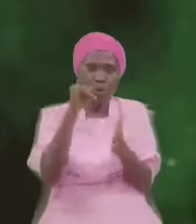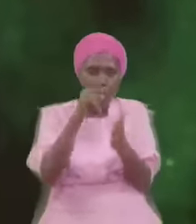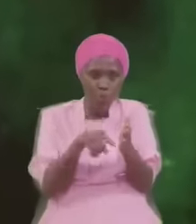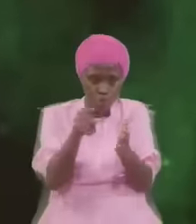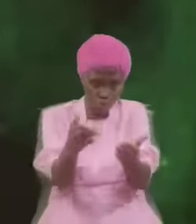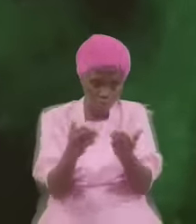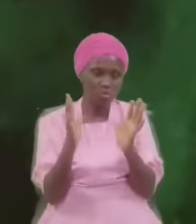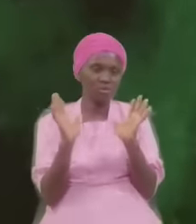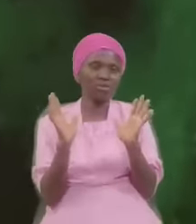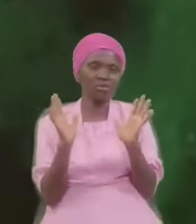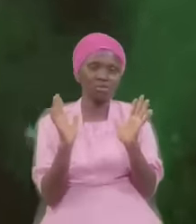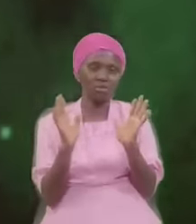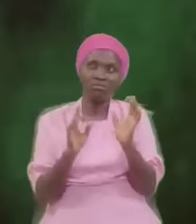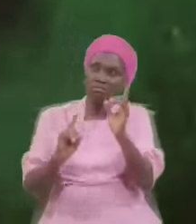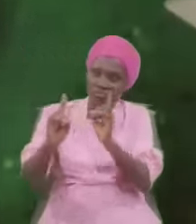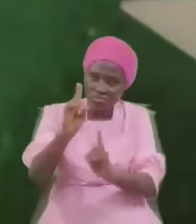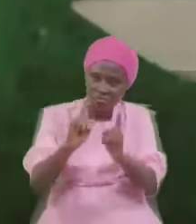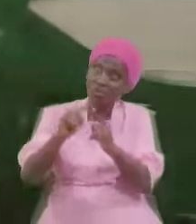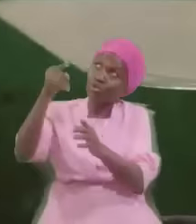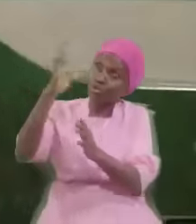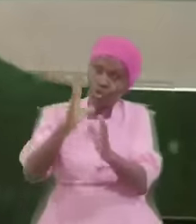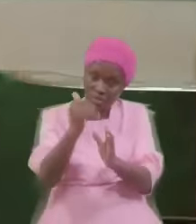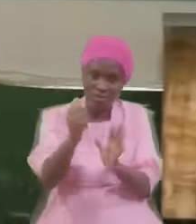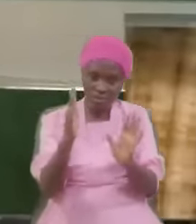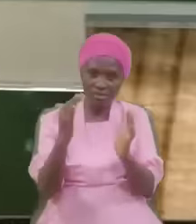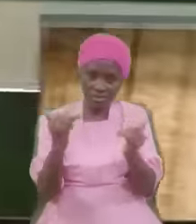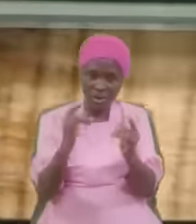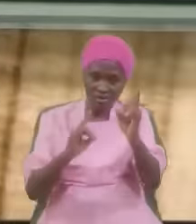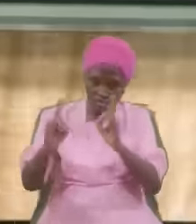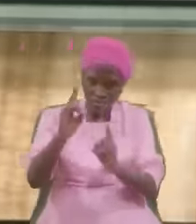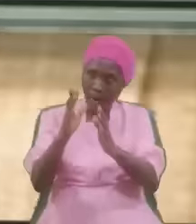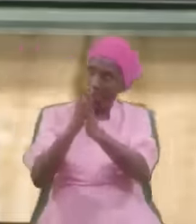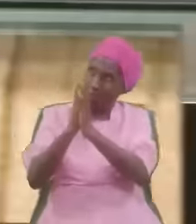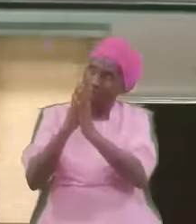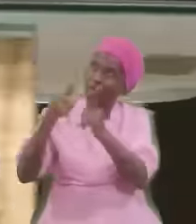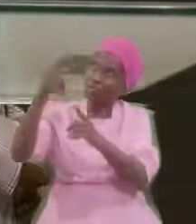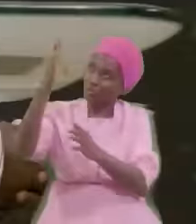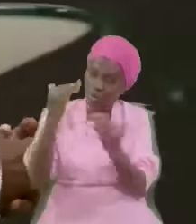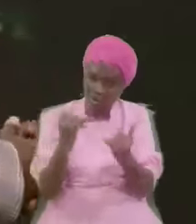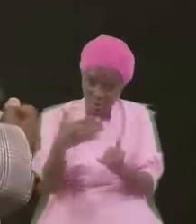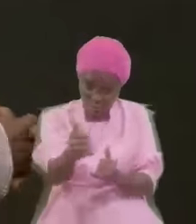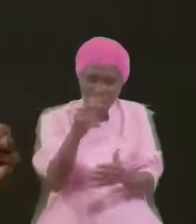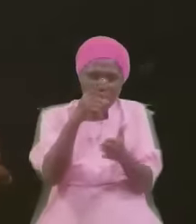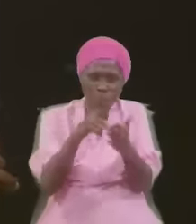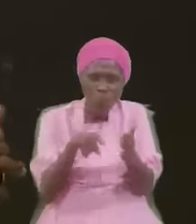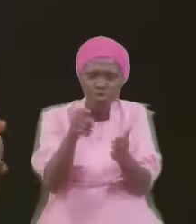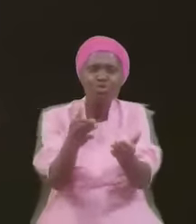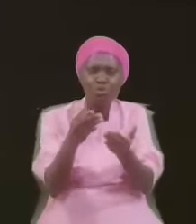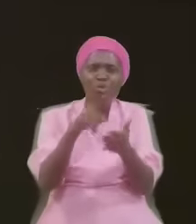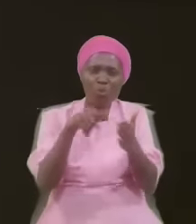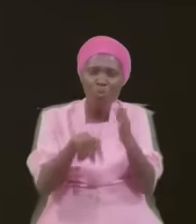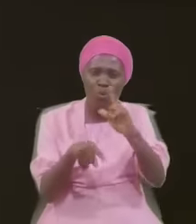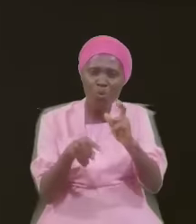confirm it for you in the name of the Lord. Tell him, tell him, tell him. You have a